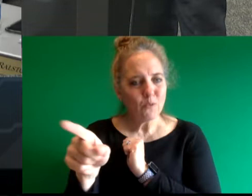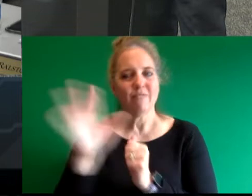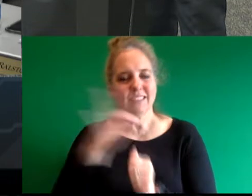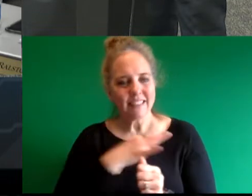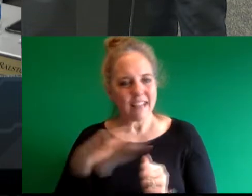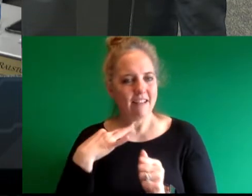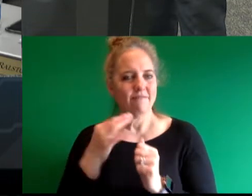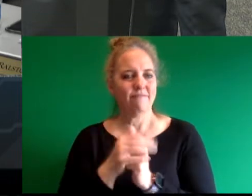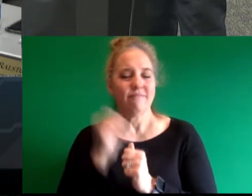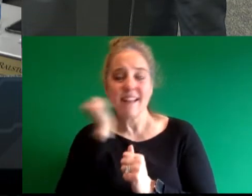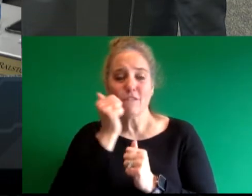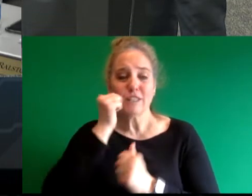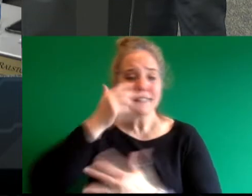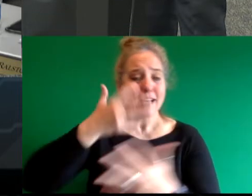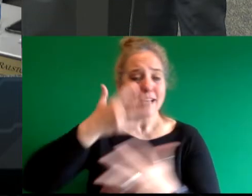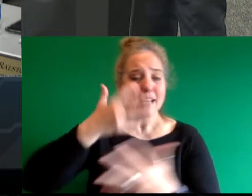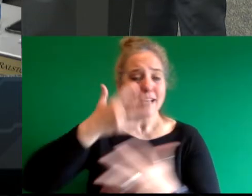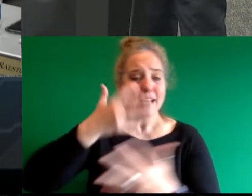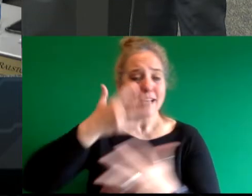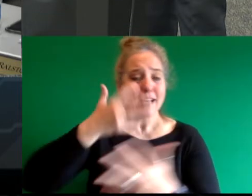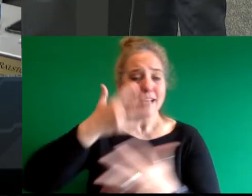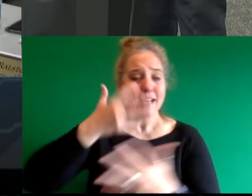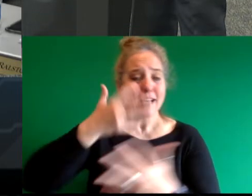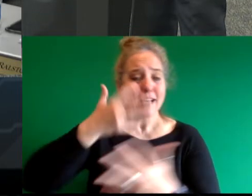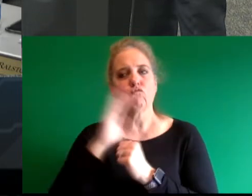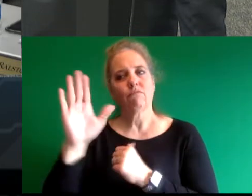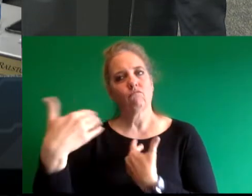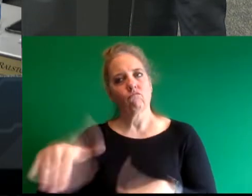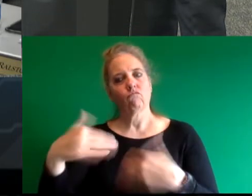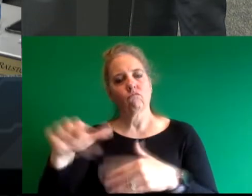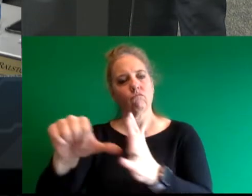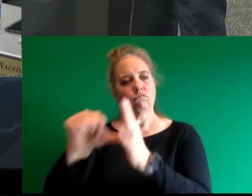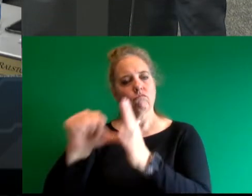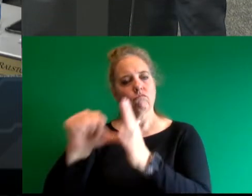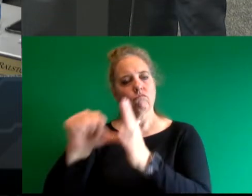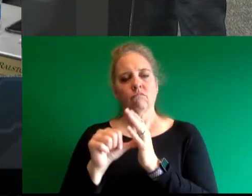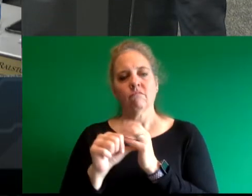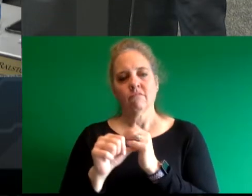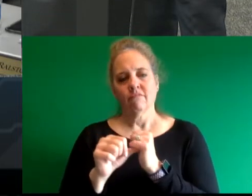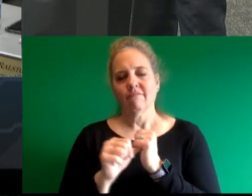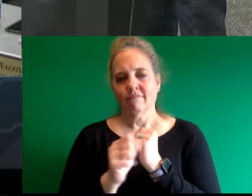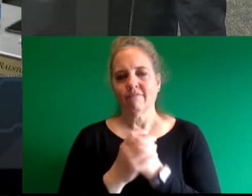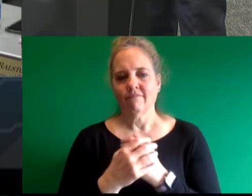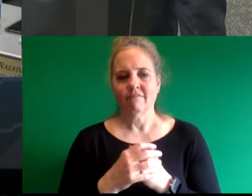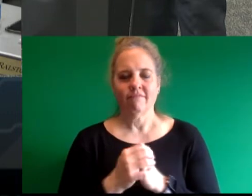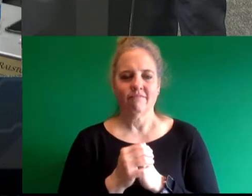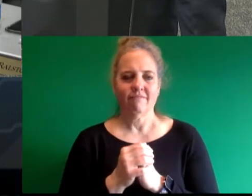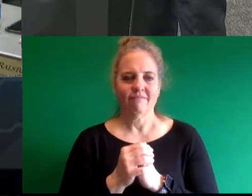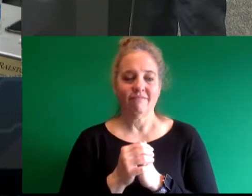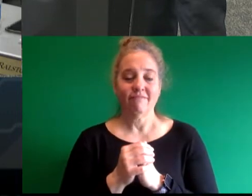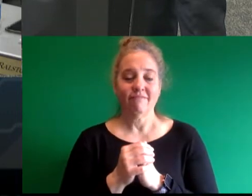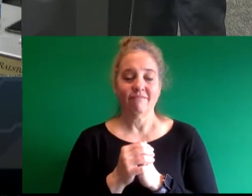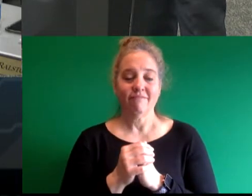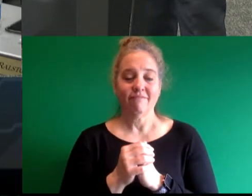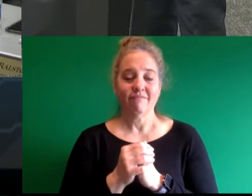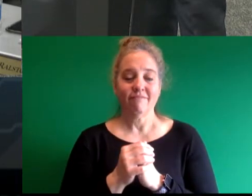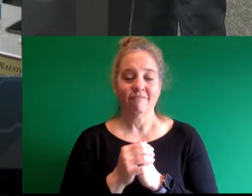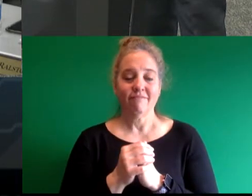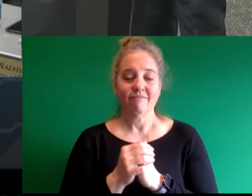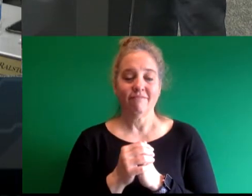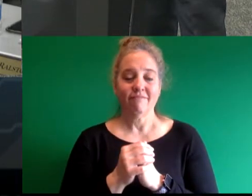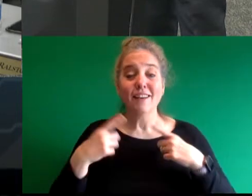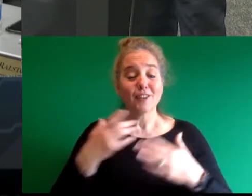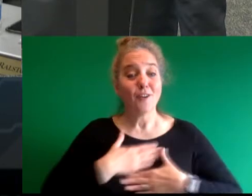just impressive the team that you've built there, and I hope retirement treats you well. I'd love to hear a little bit about plans for retirement if she's up for